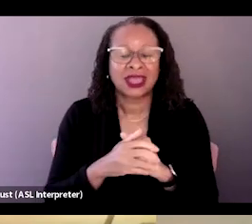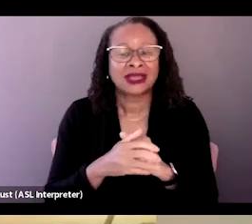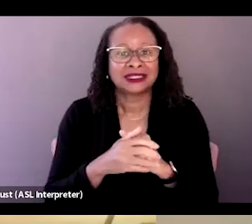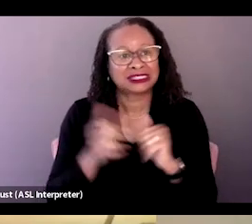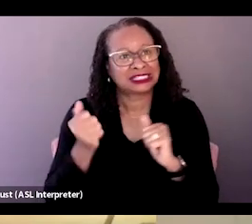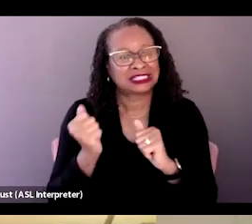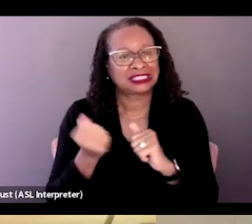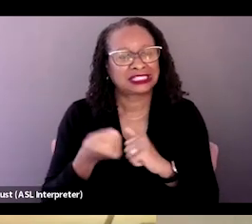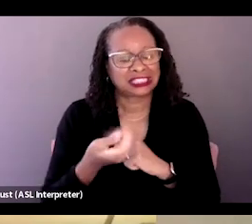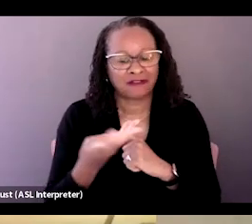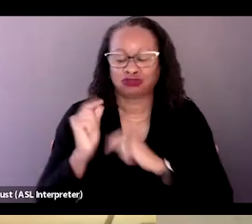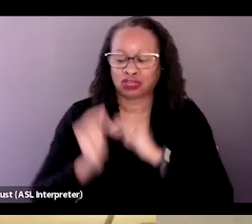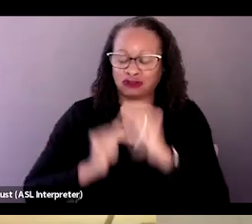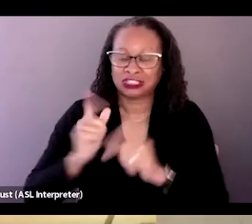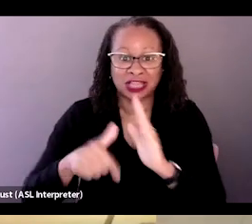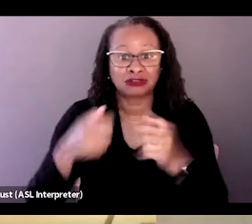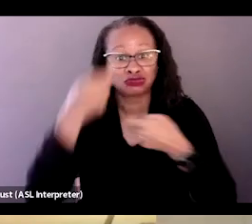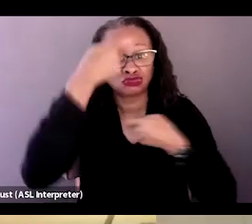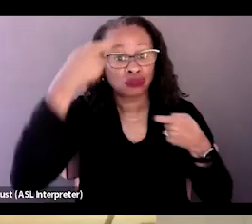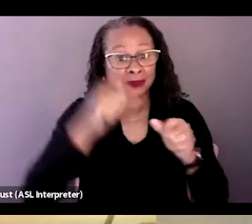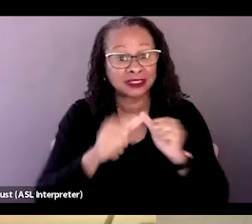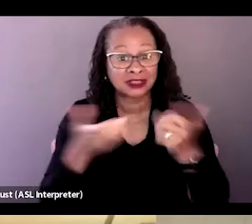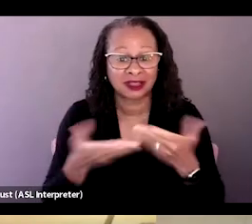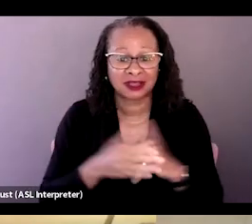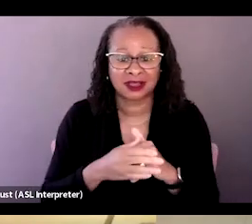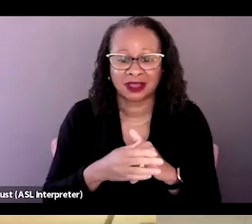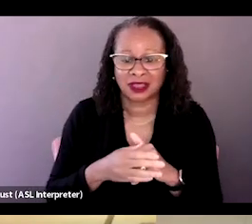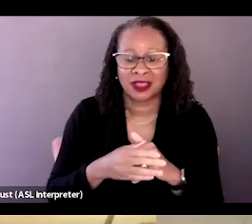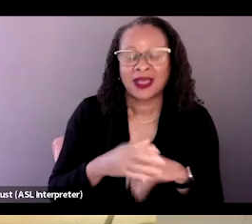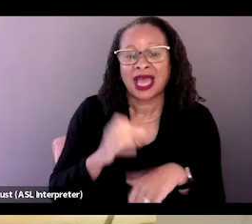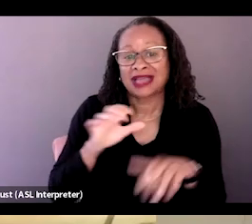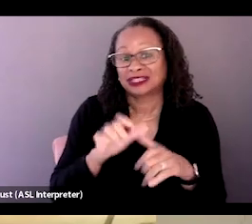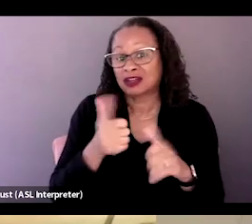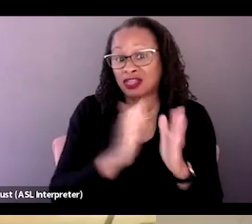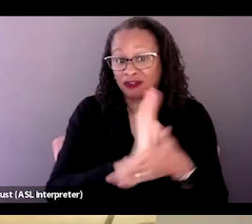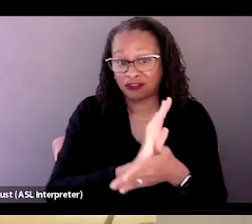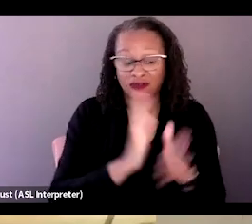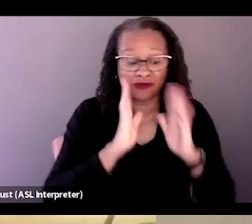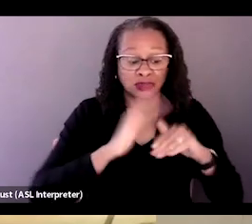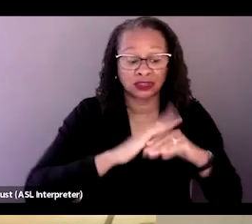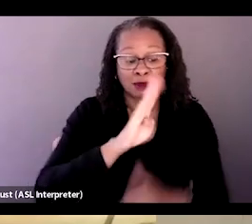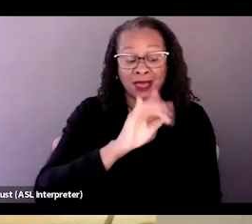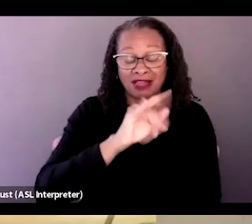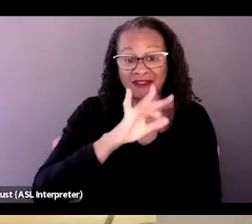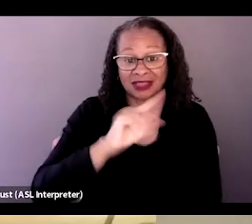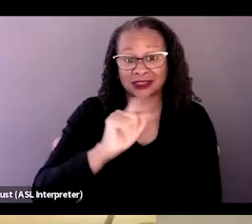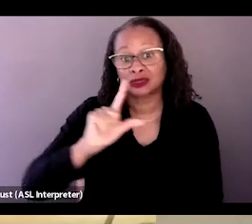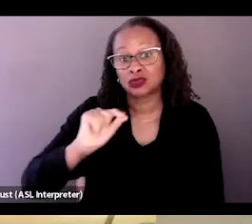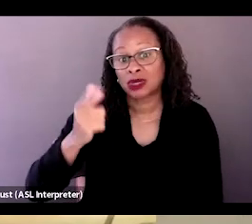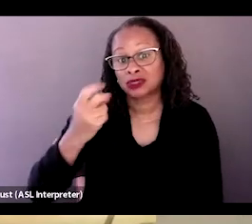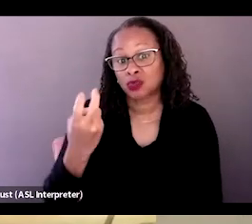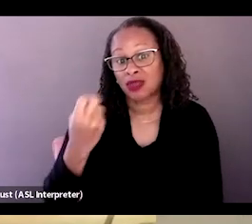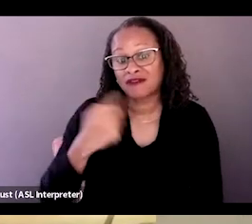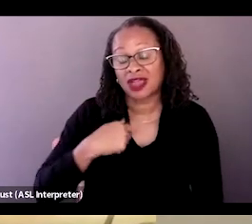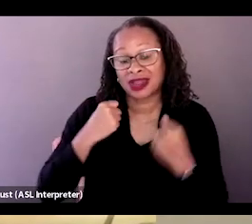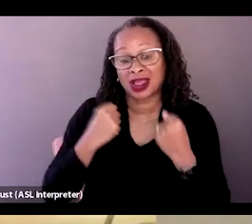there. And I did a film called The Bookseller of Belfast in 2012. And I was driving up to film at